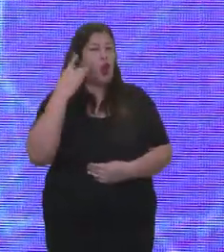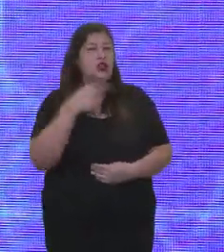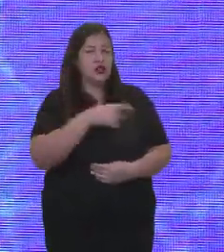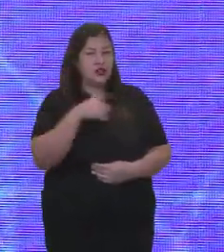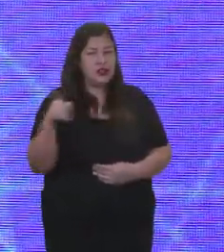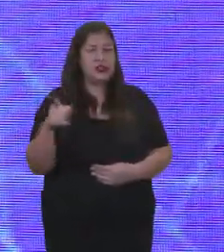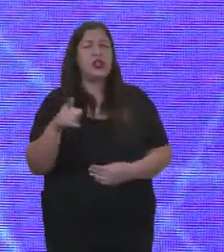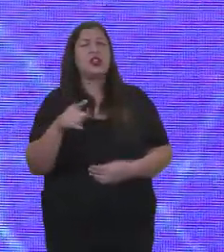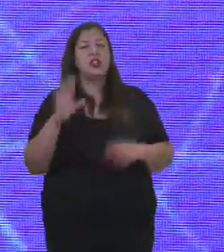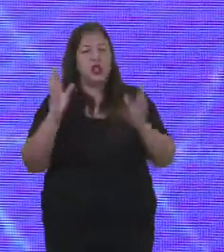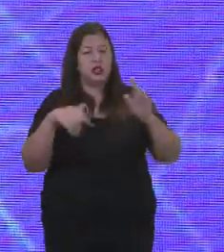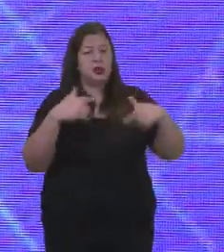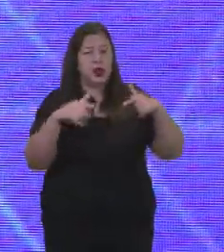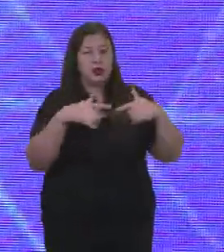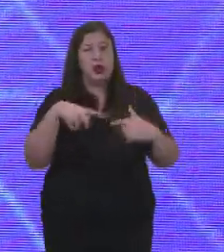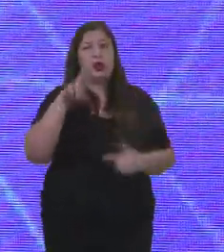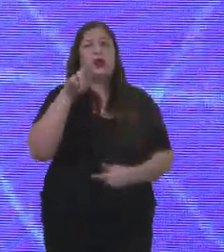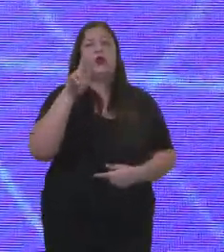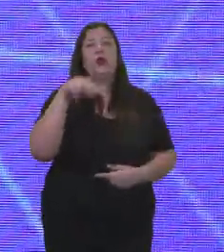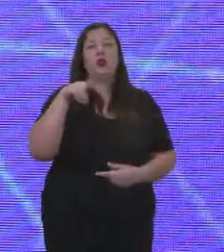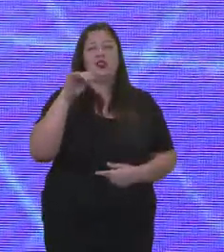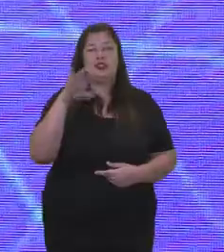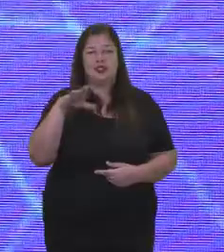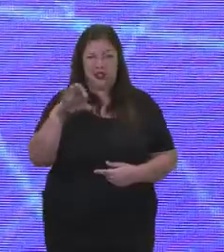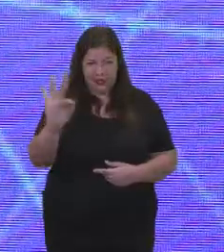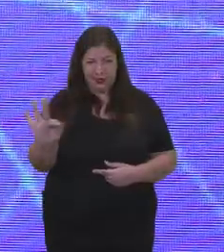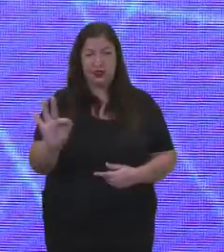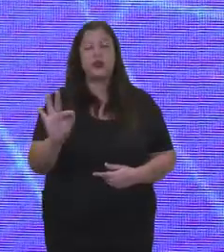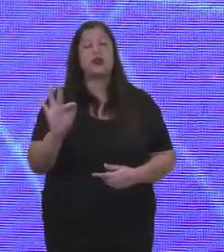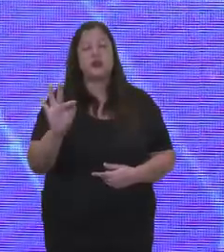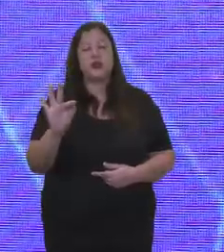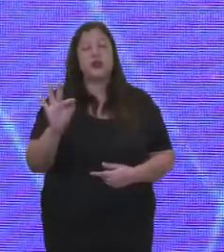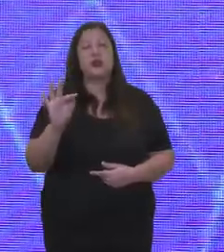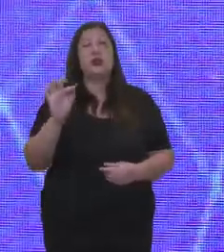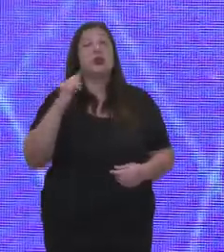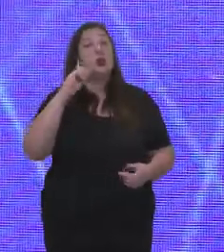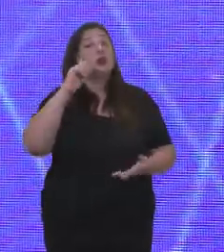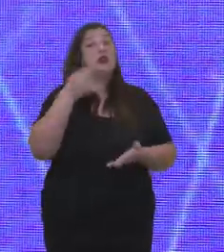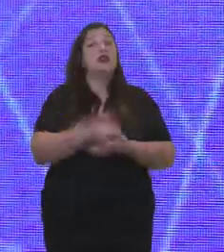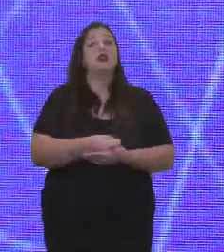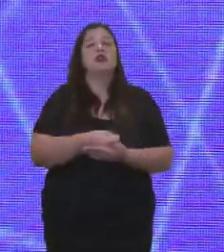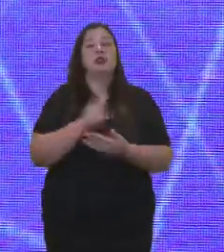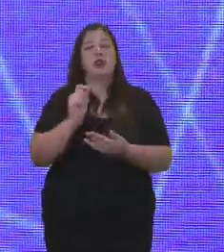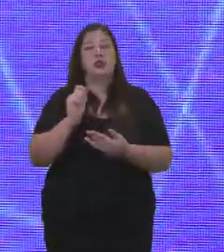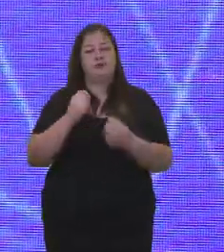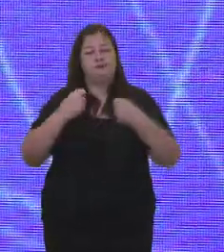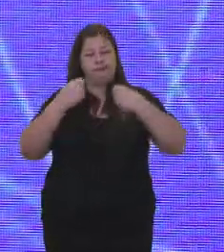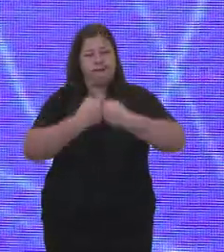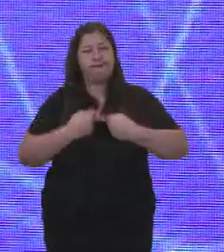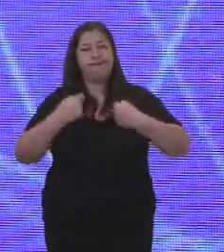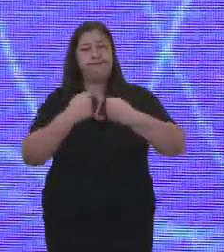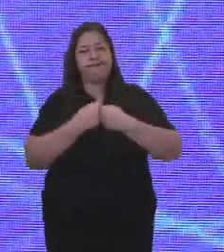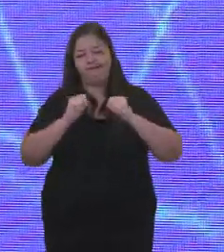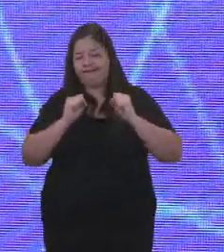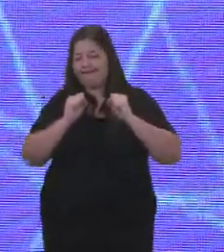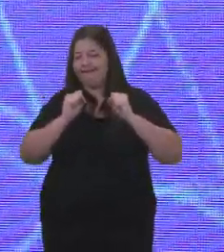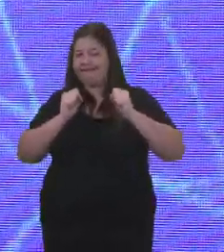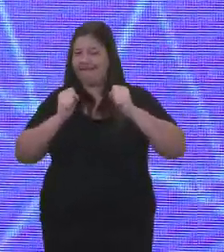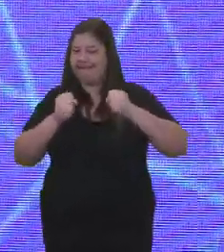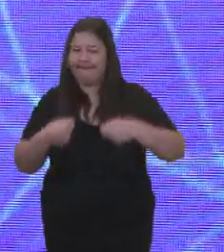think you folks work with UNICEF in this line, and I decided to struggle